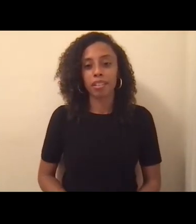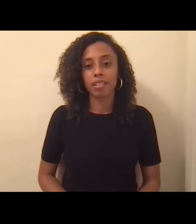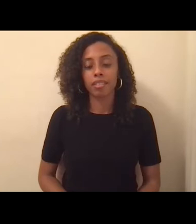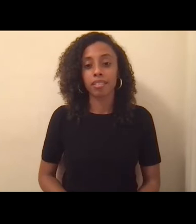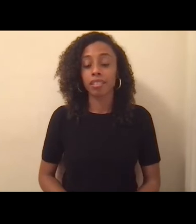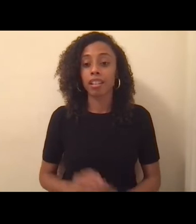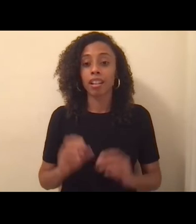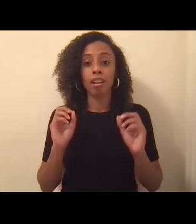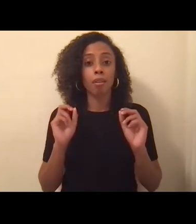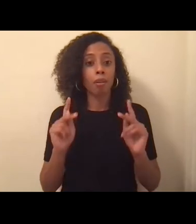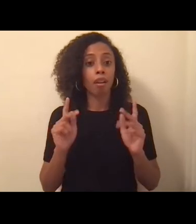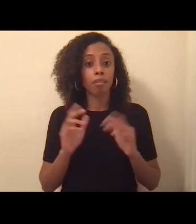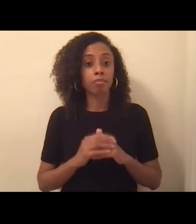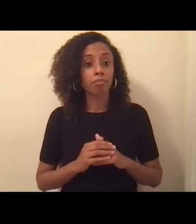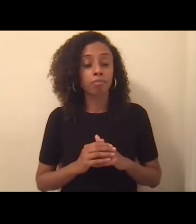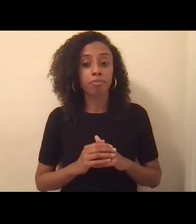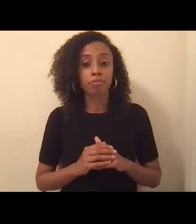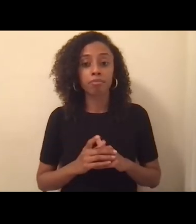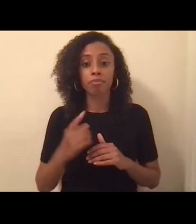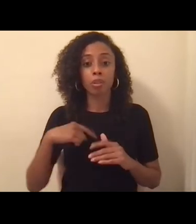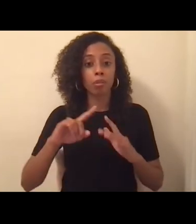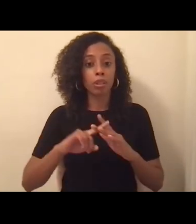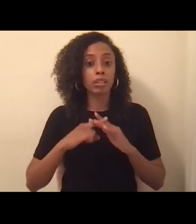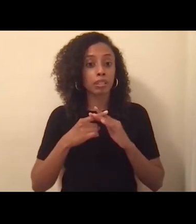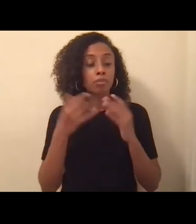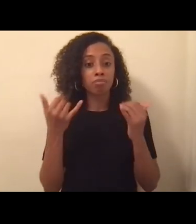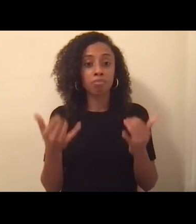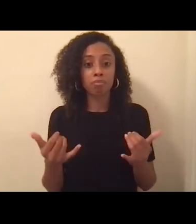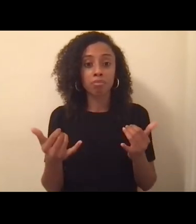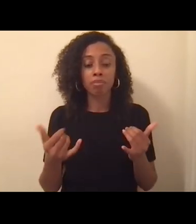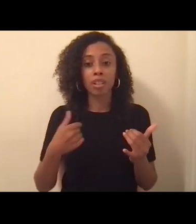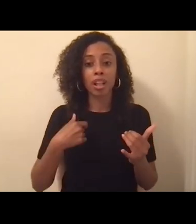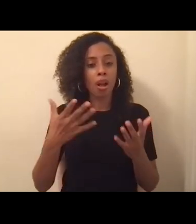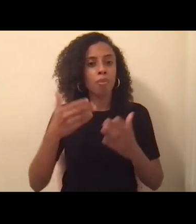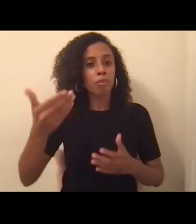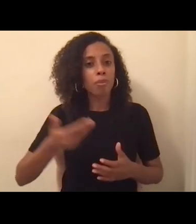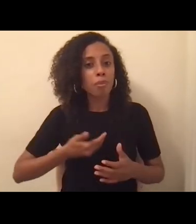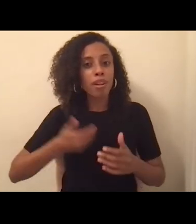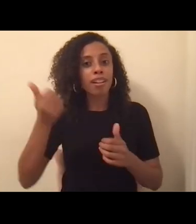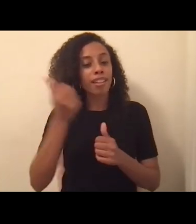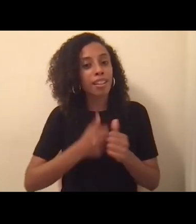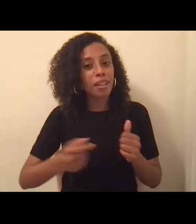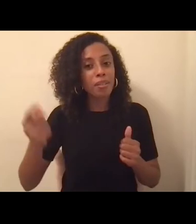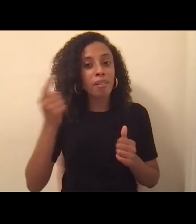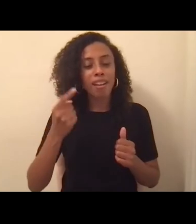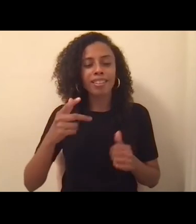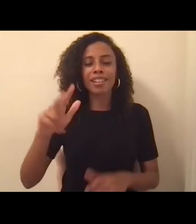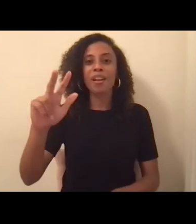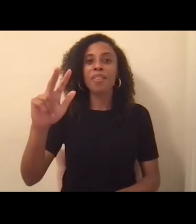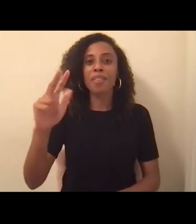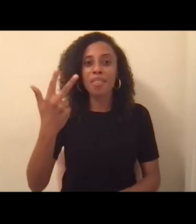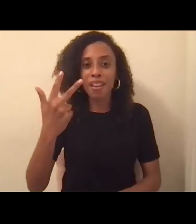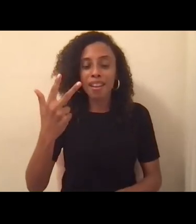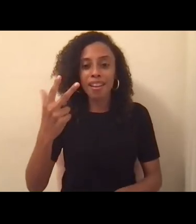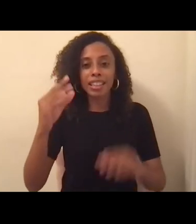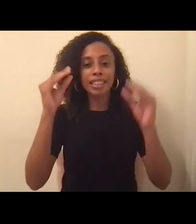Okay, so why don't we go ahead and get started? And I just want to welcome everybody to our 3rd Teaching